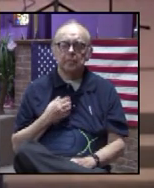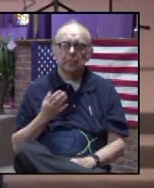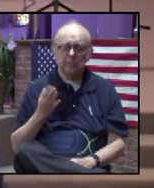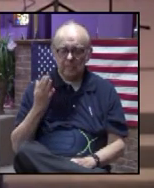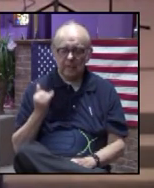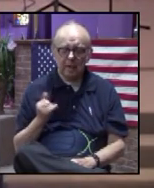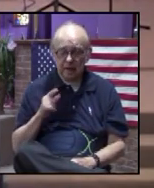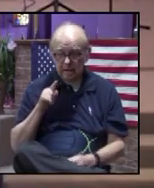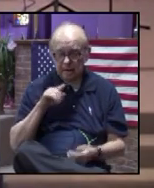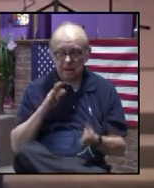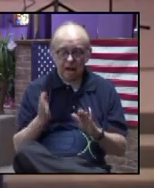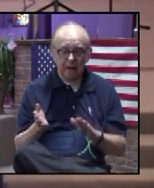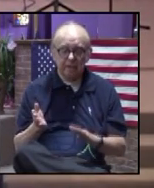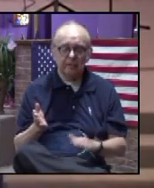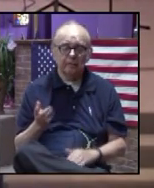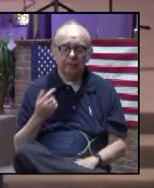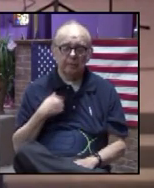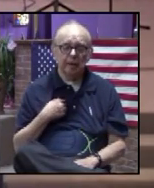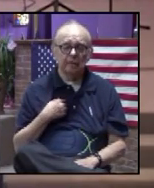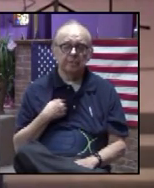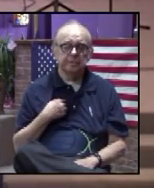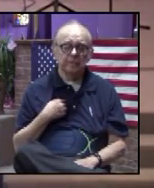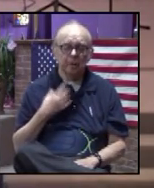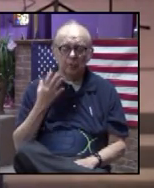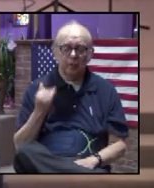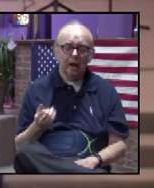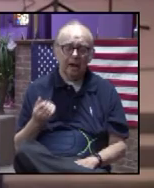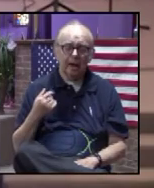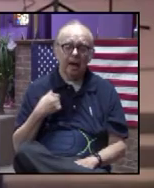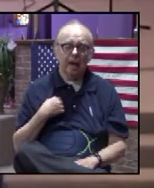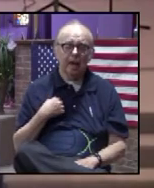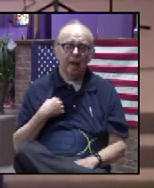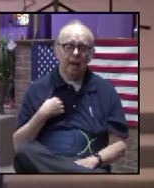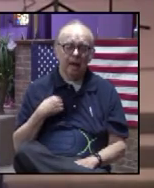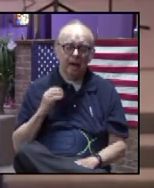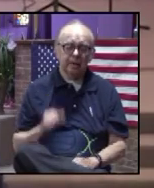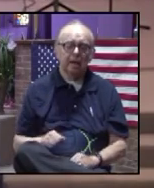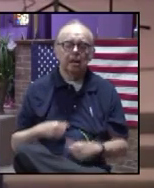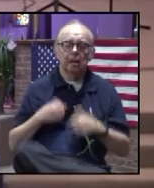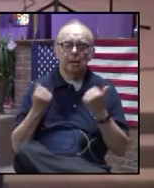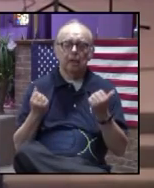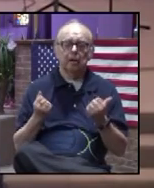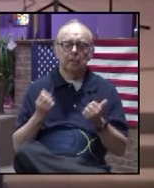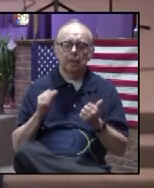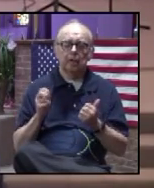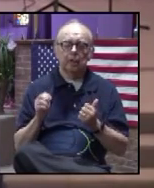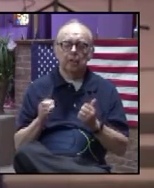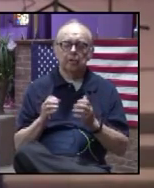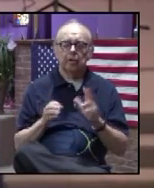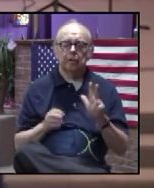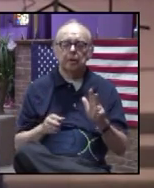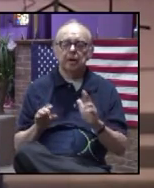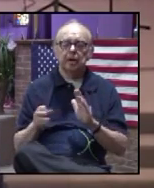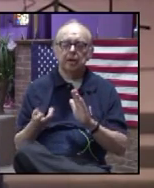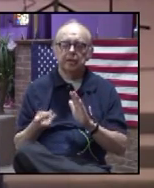Because he died so that I could live. John 3:16 says,